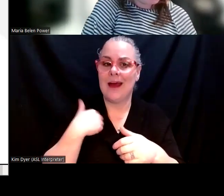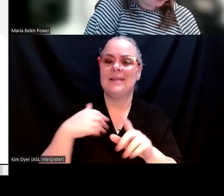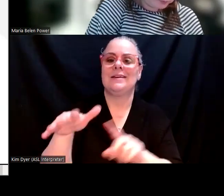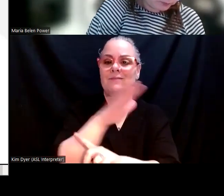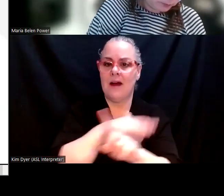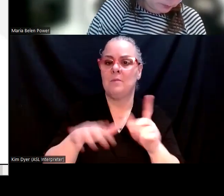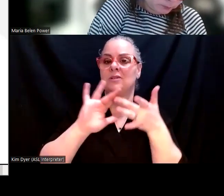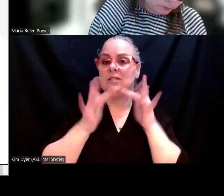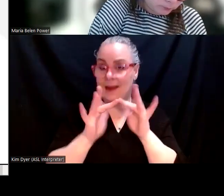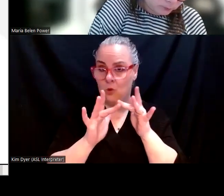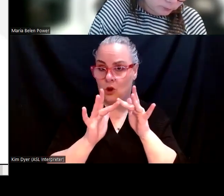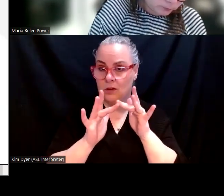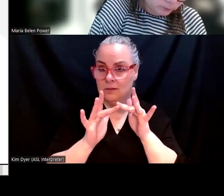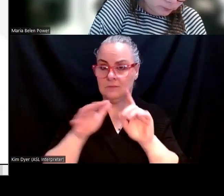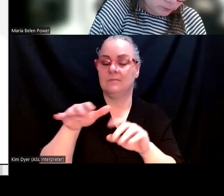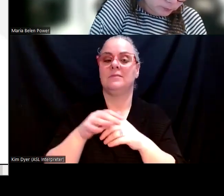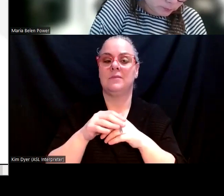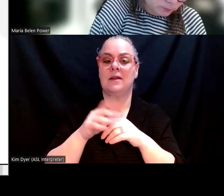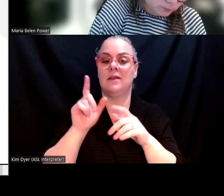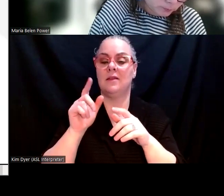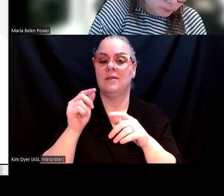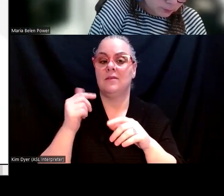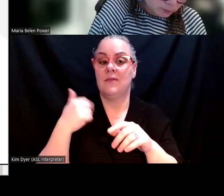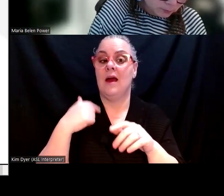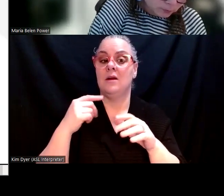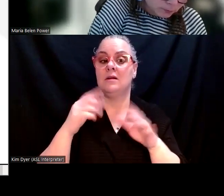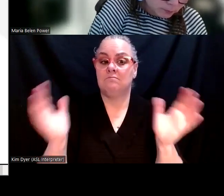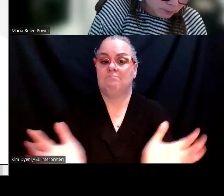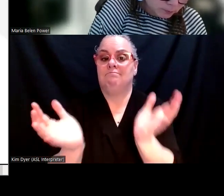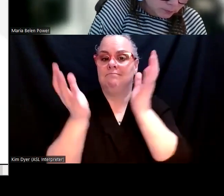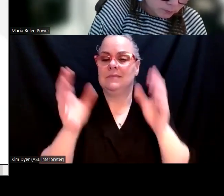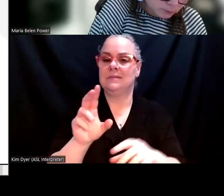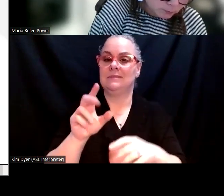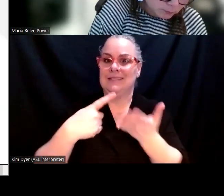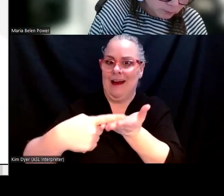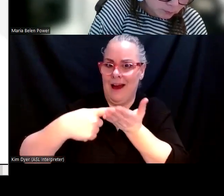network that convents climate action dialogue into action on the ground.